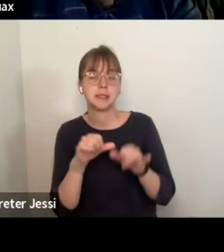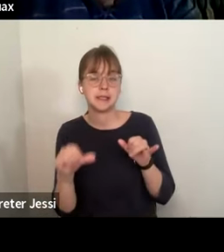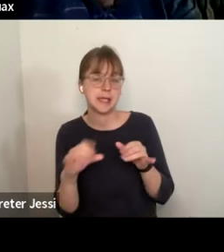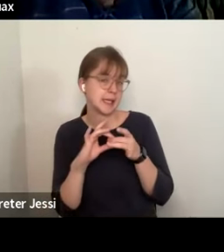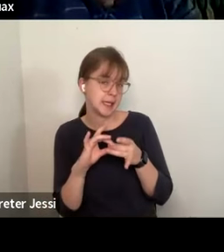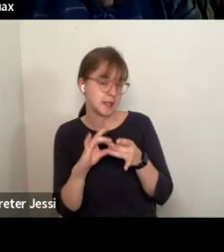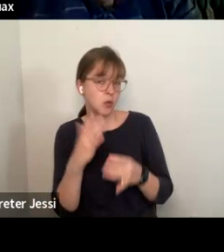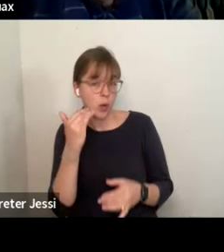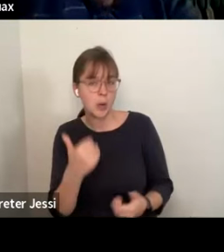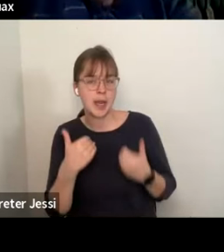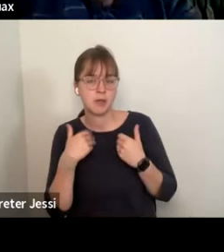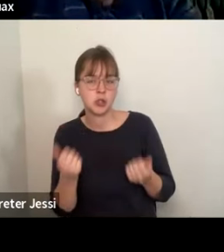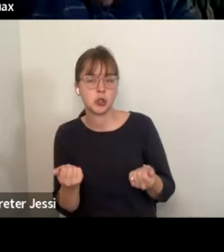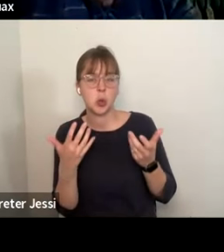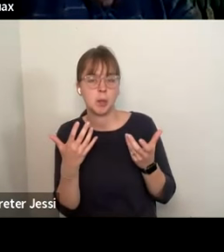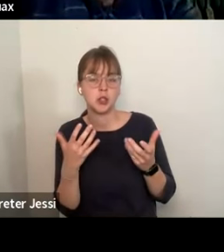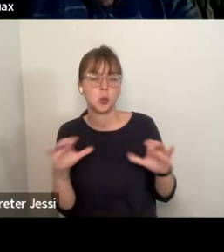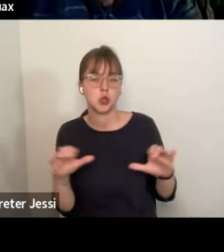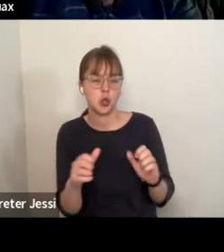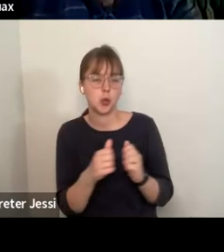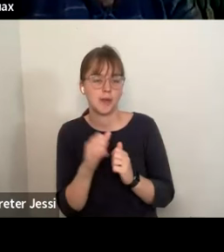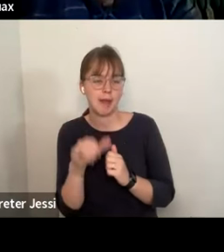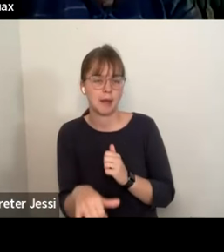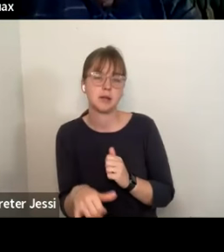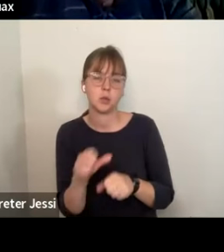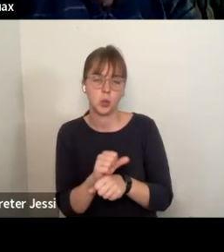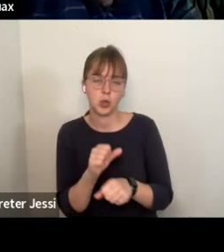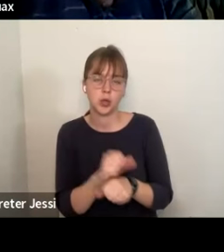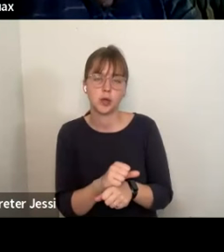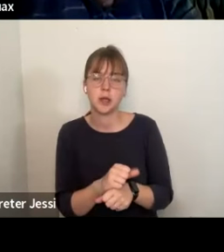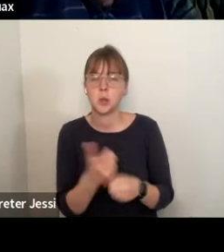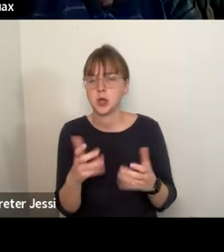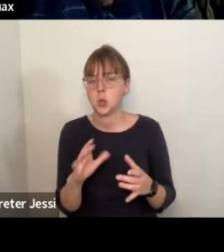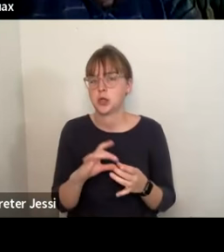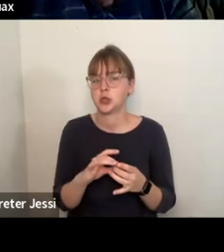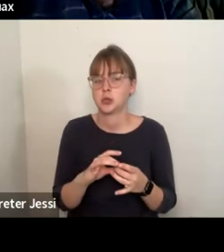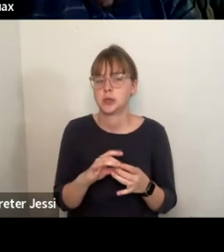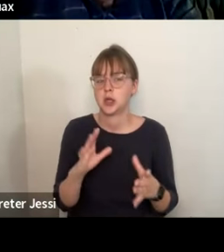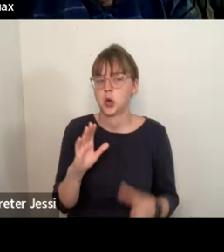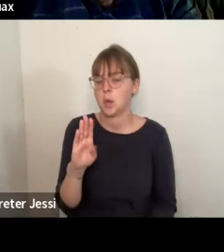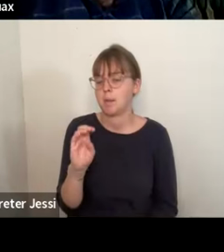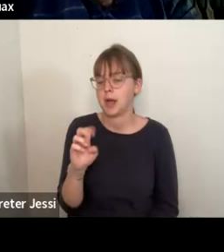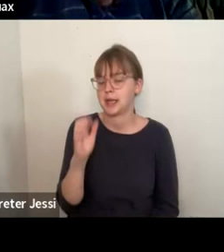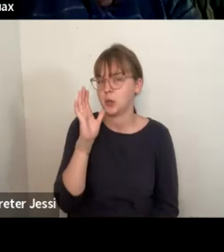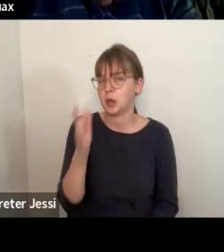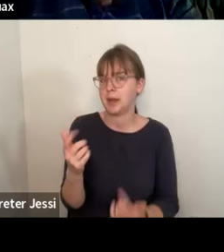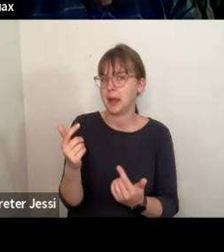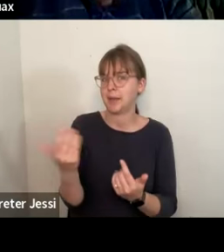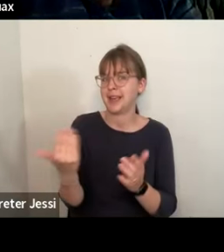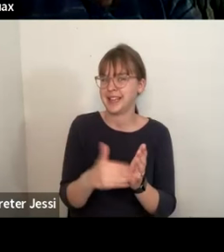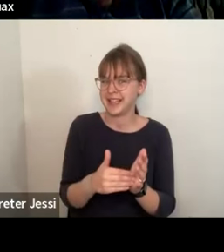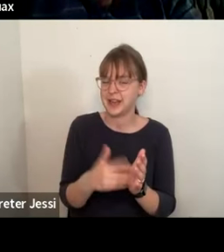do have more that we're doing with this work. We're not letting go of Dr. Bonnie just yet. We are going to be doing some